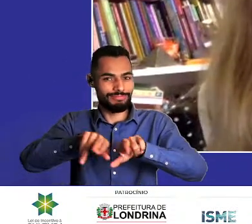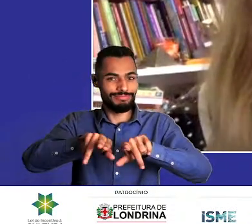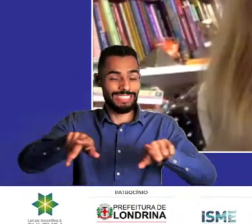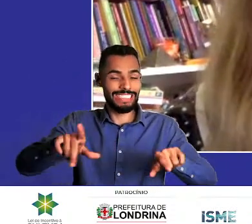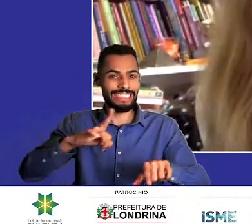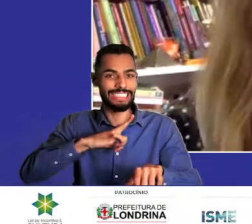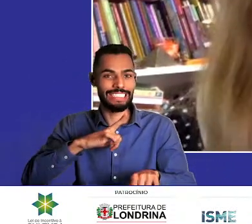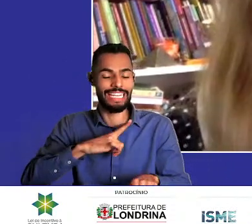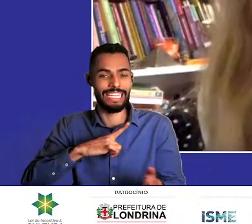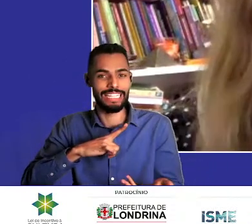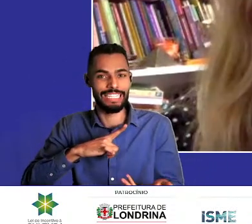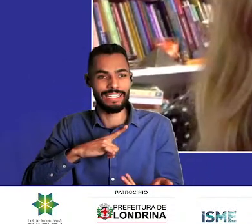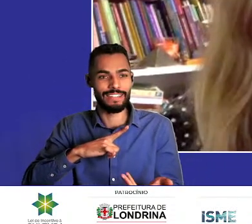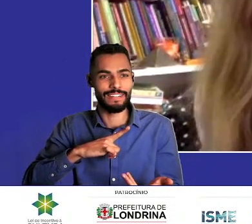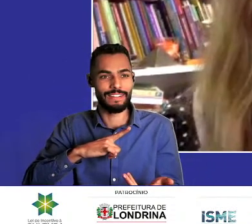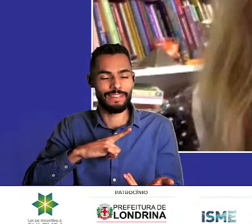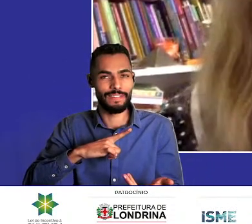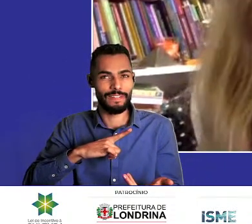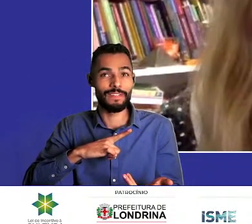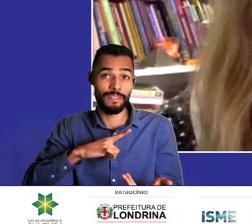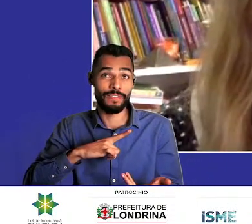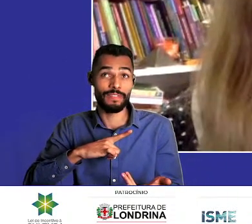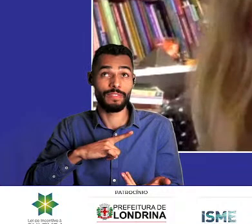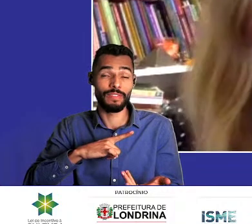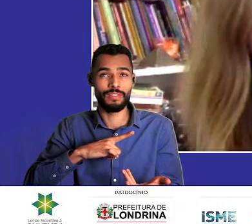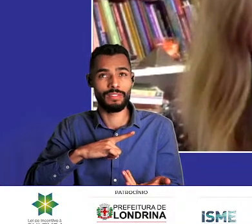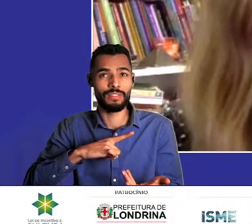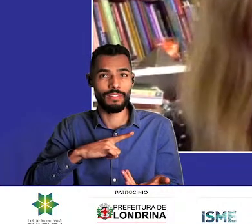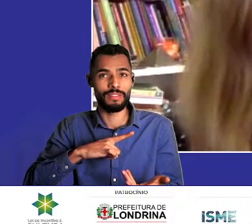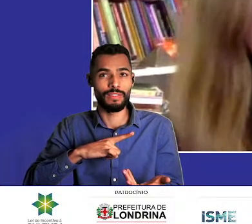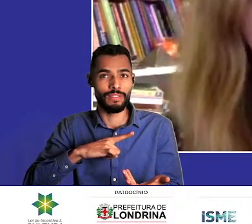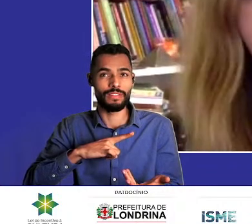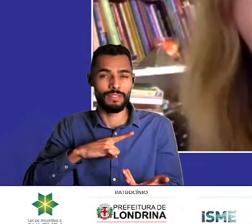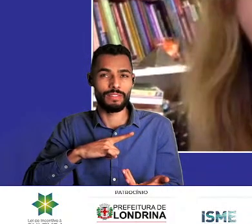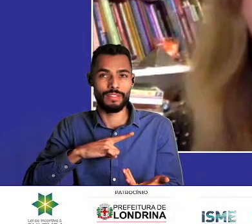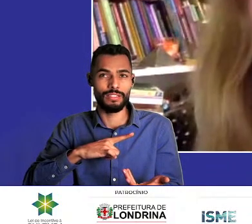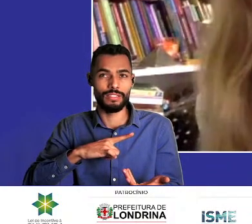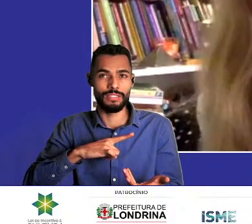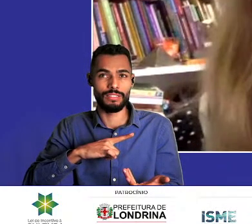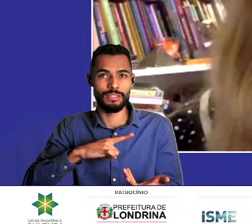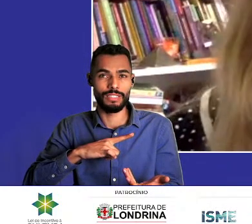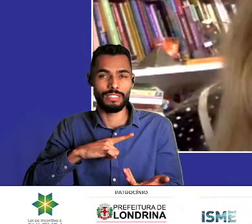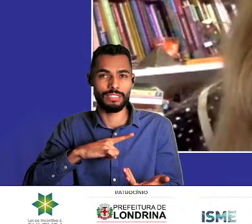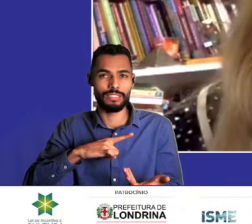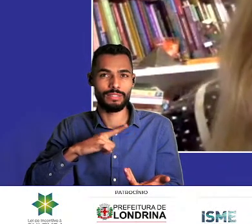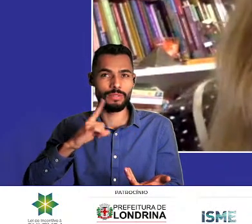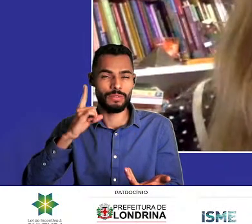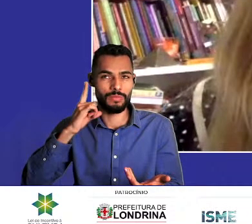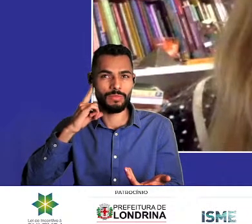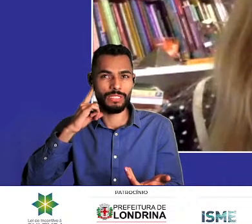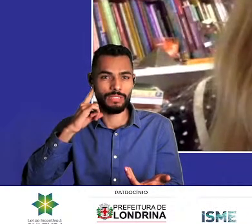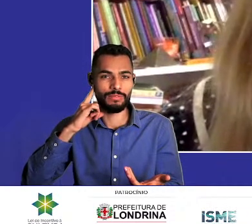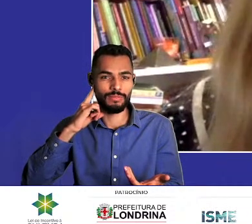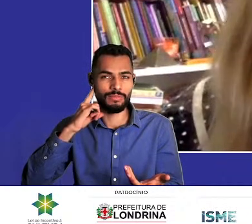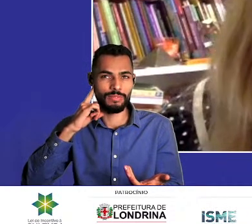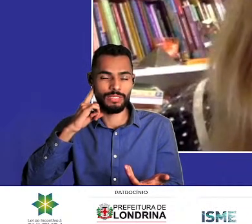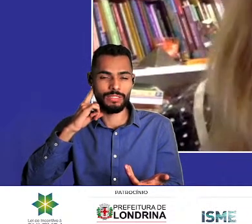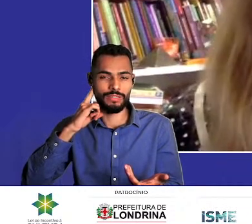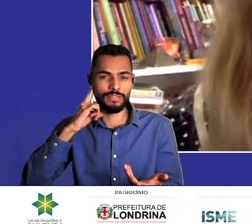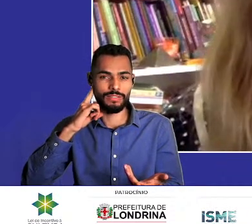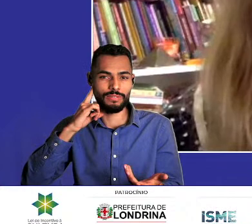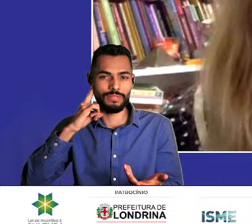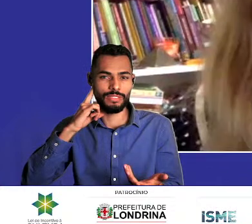center of social and economic lives, as well as culture as a right and part of the lot